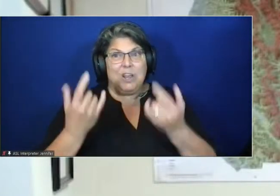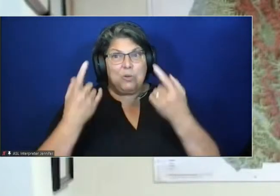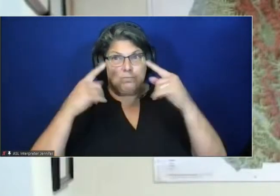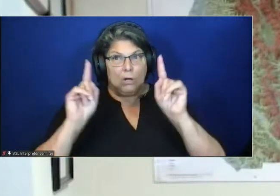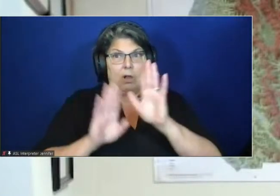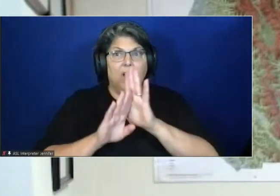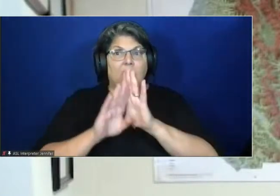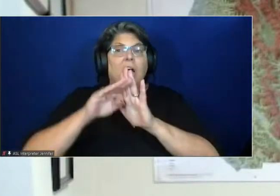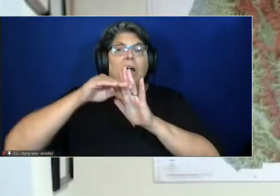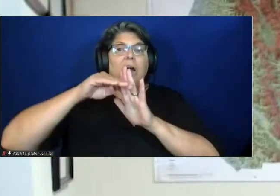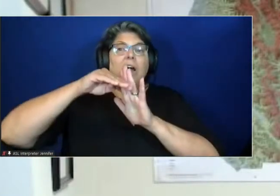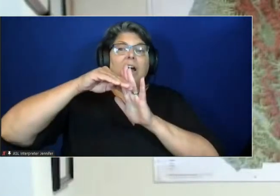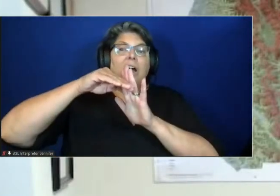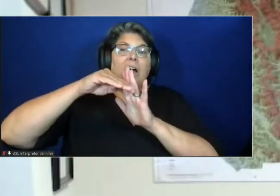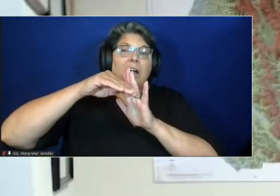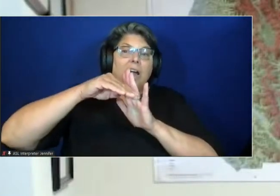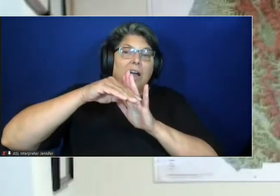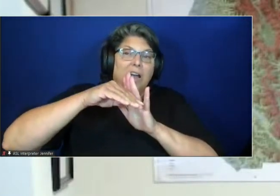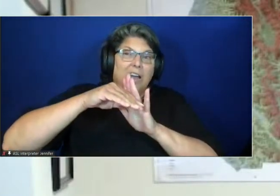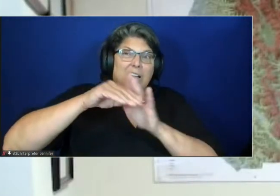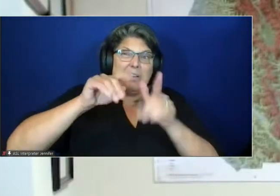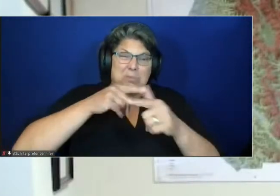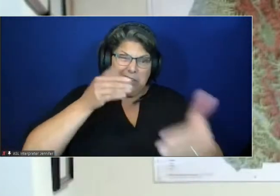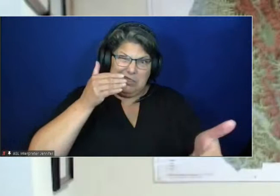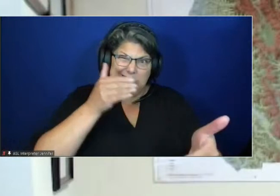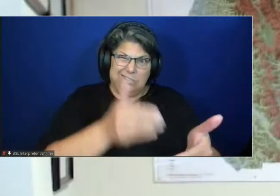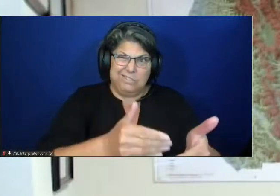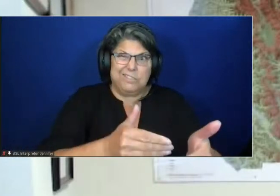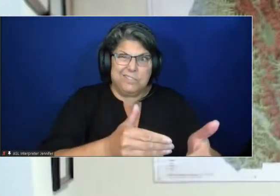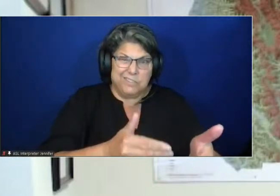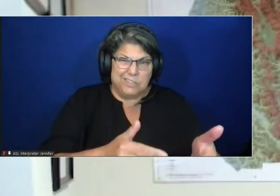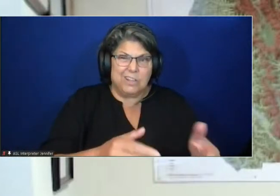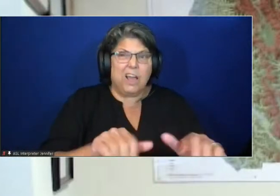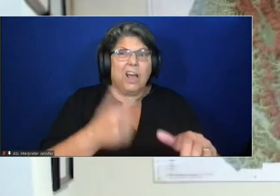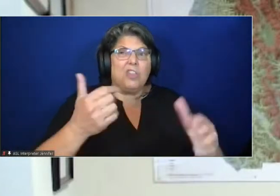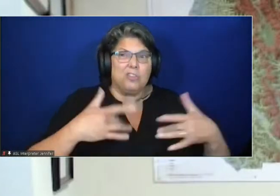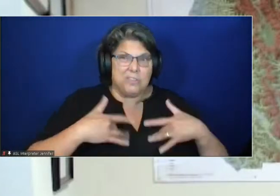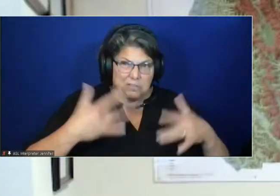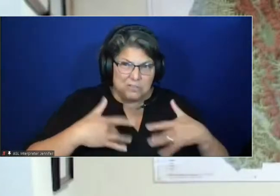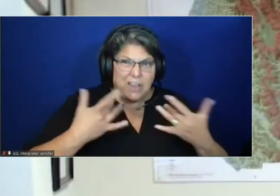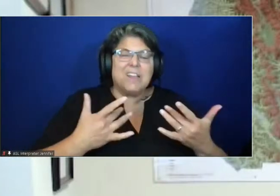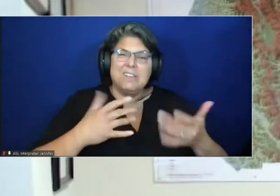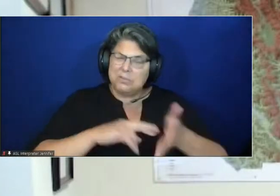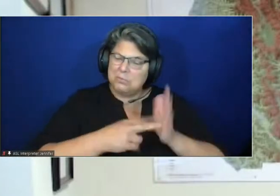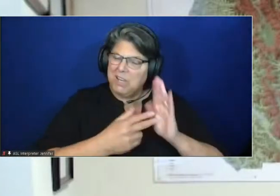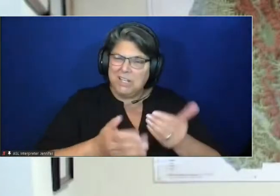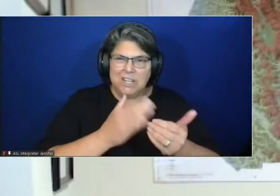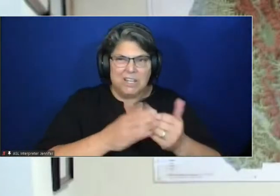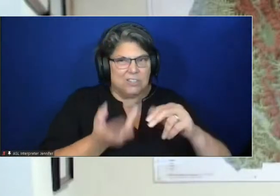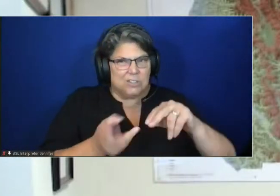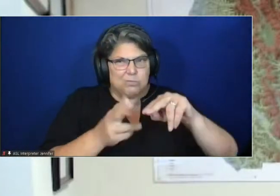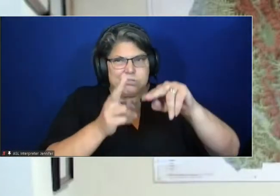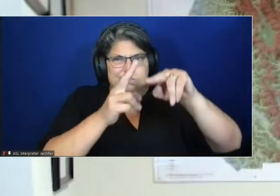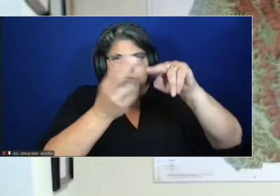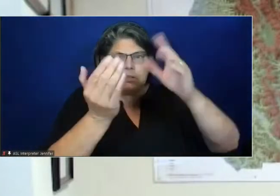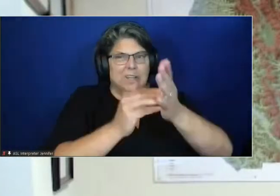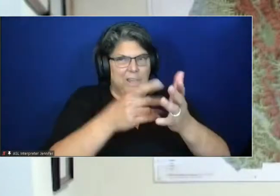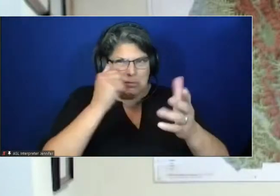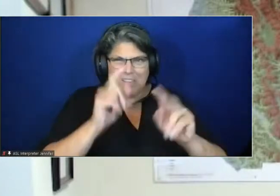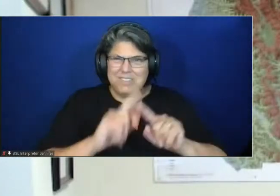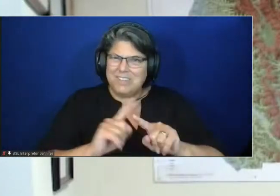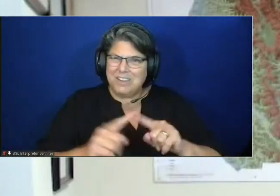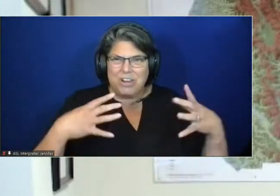but we're going into another season where we could have easily another surge like we did last winter with all the holidays coming